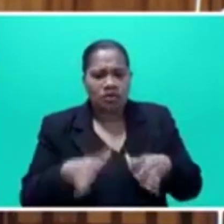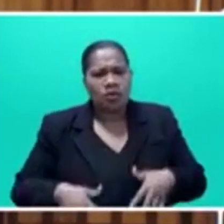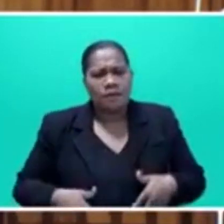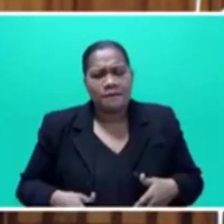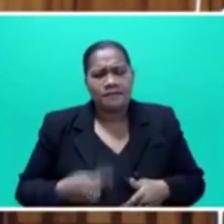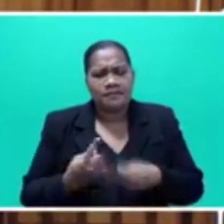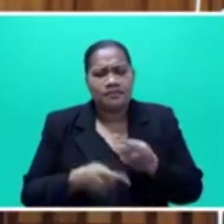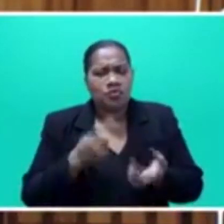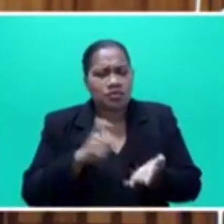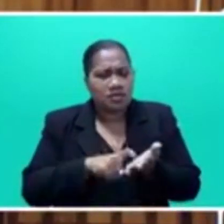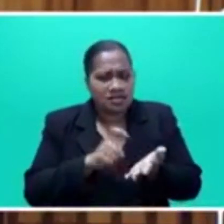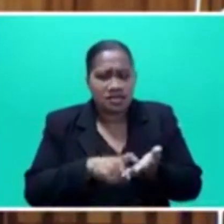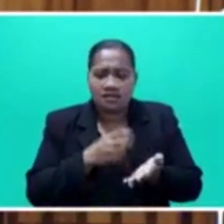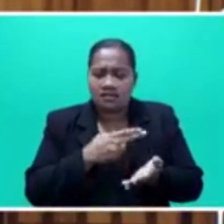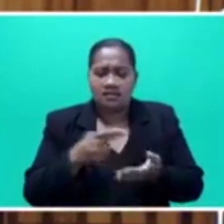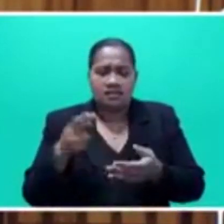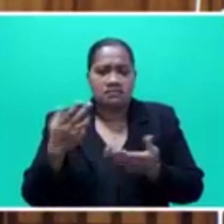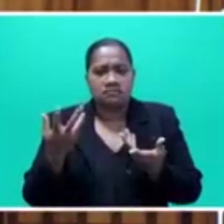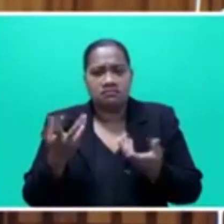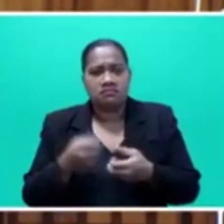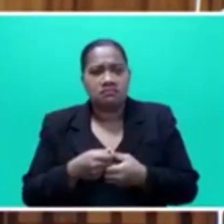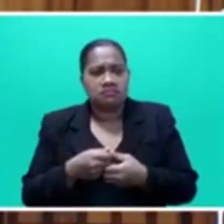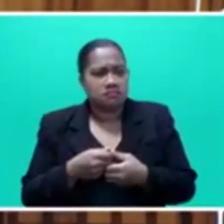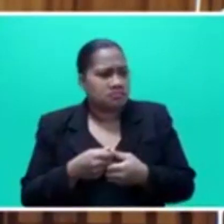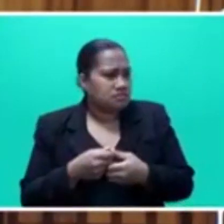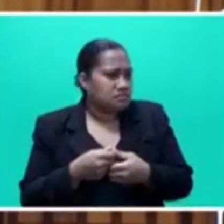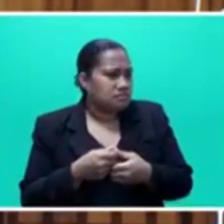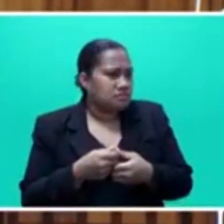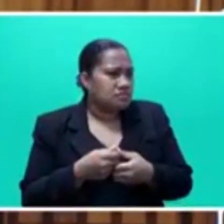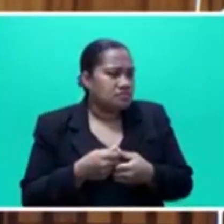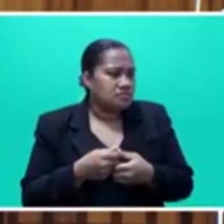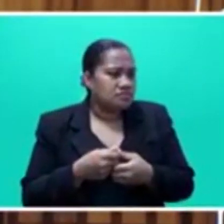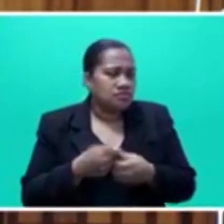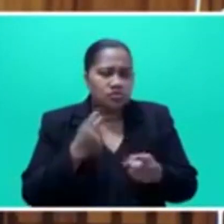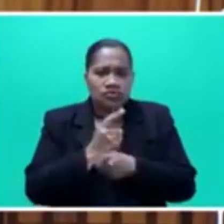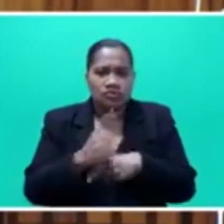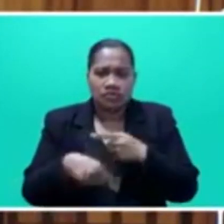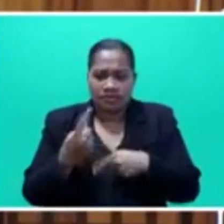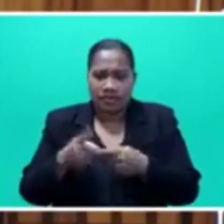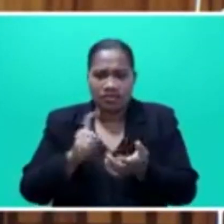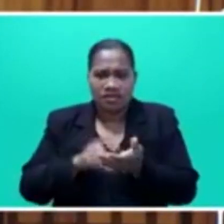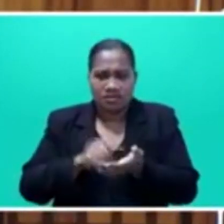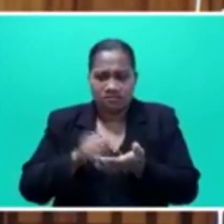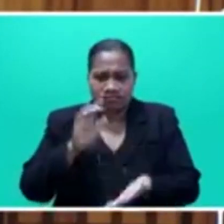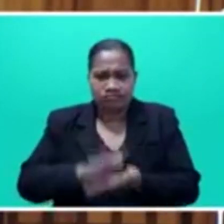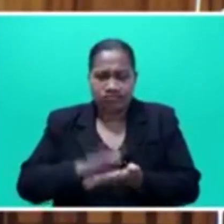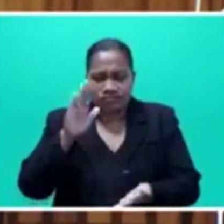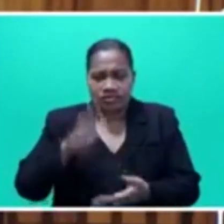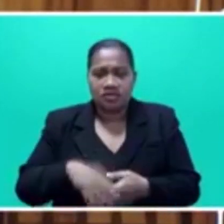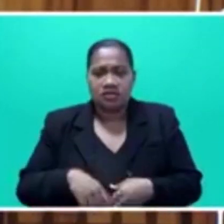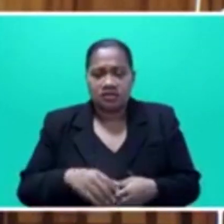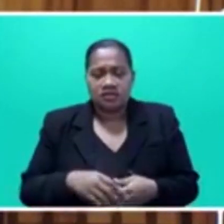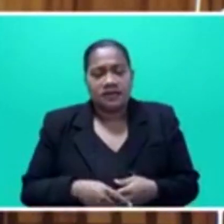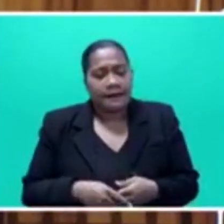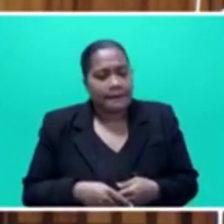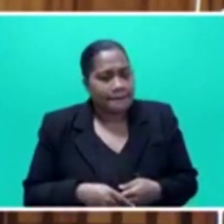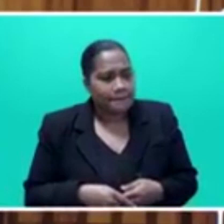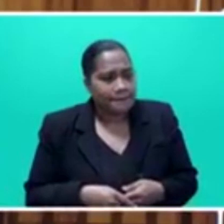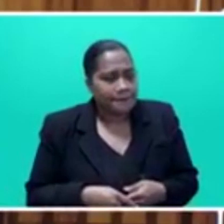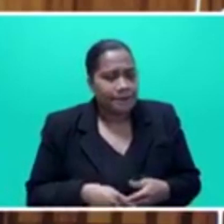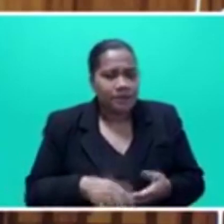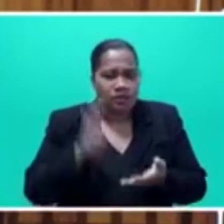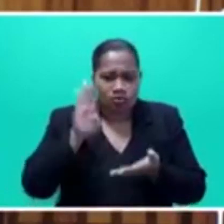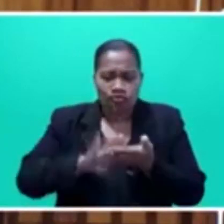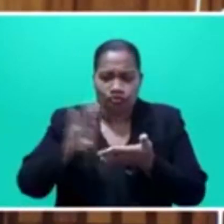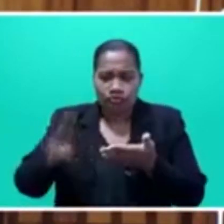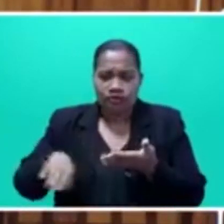immediately goes on about with his pie in the sky promise to write off TEL's debt, to make tertiary education completely free, and to remove